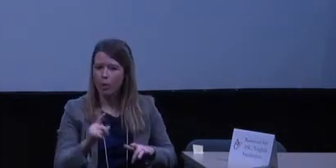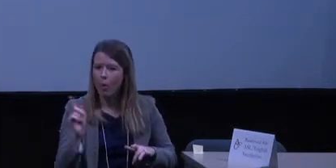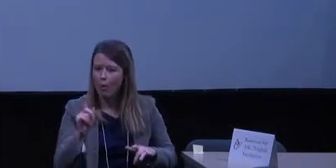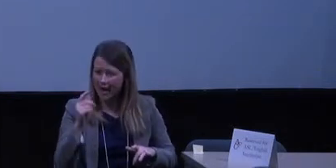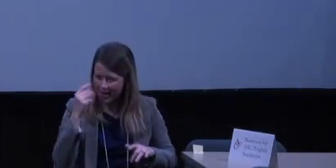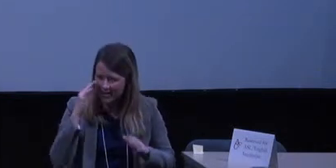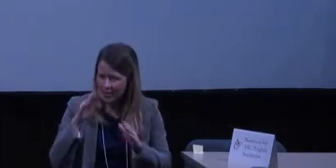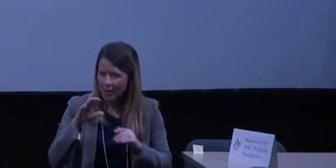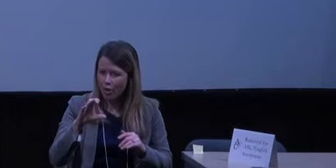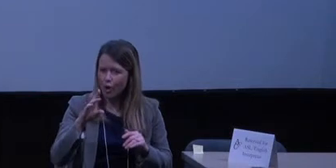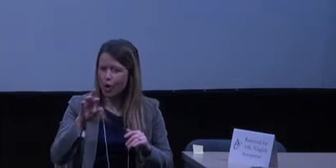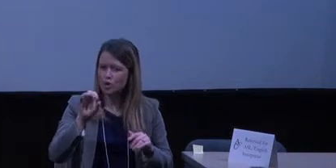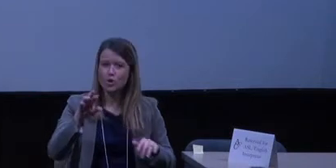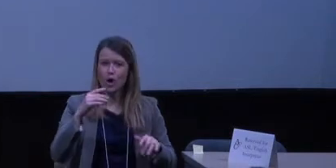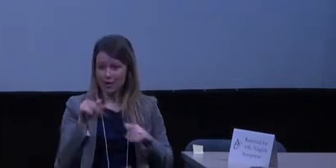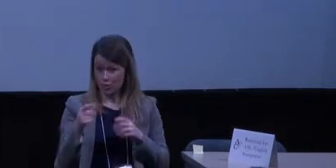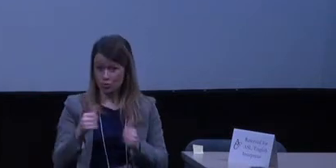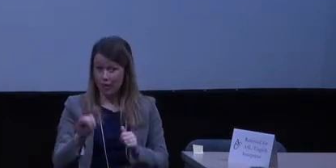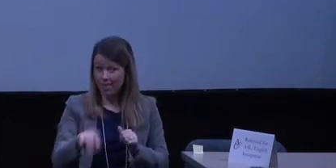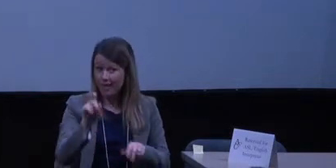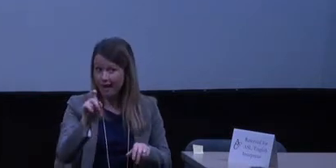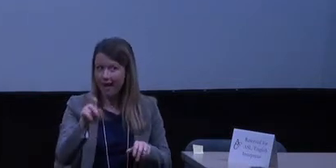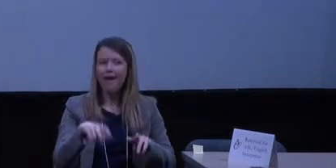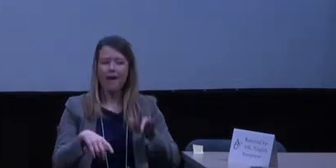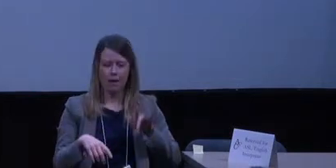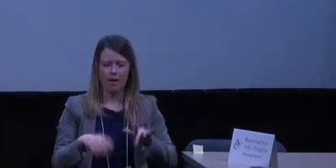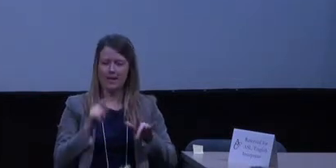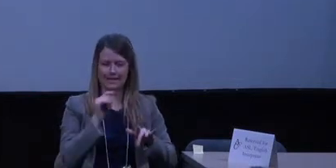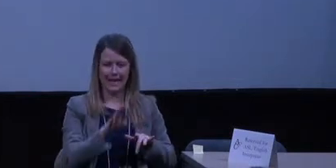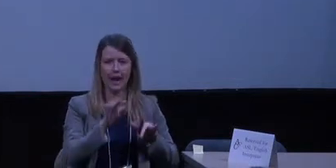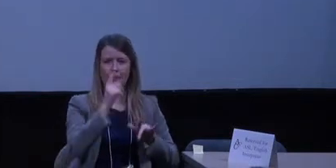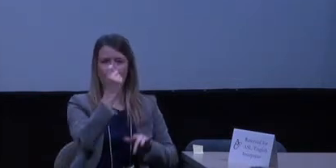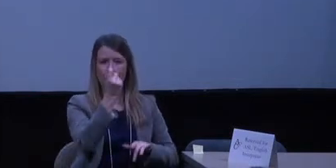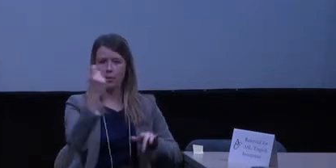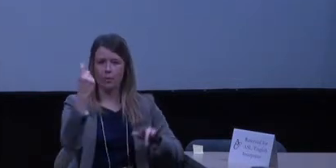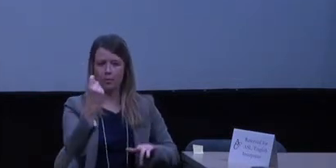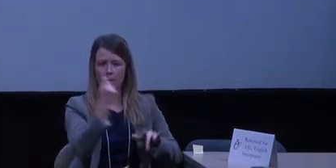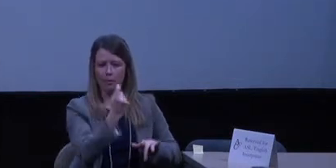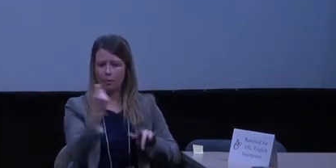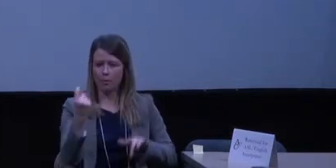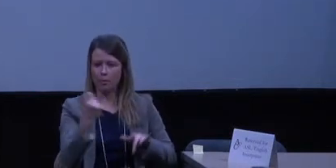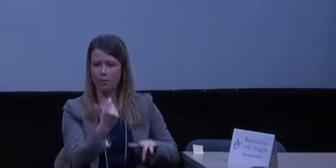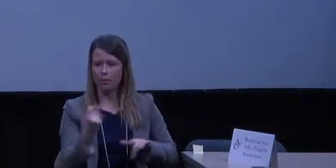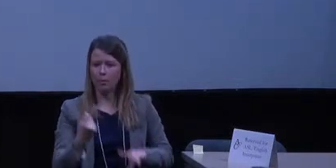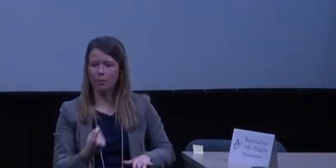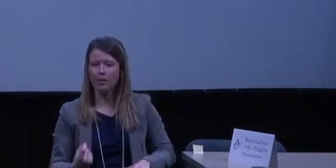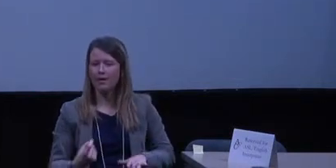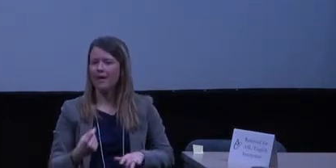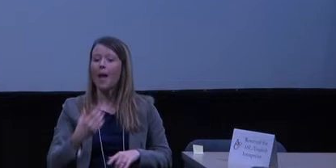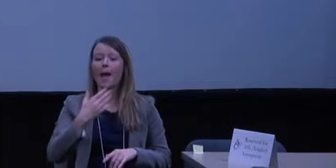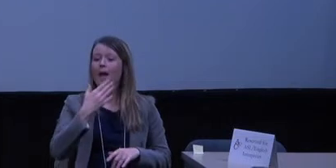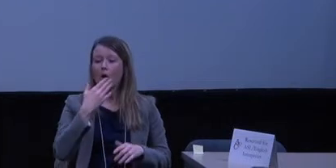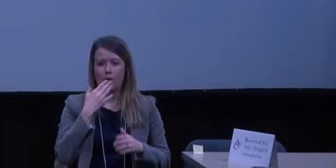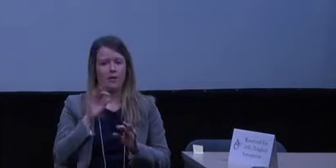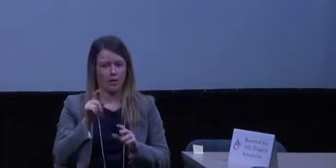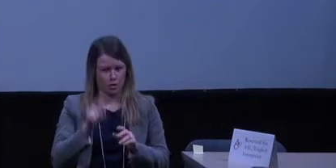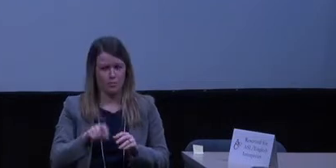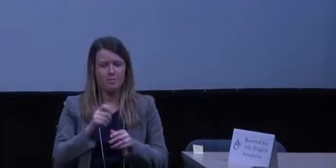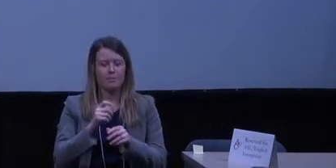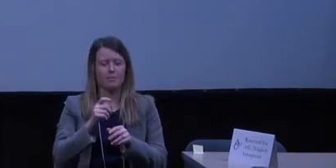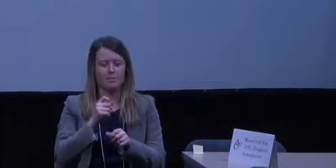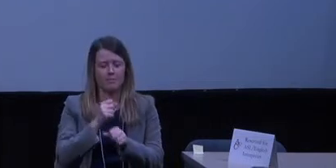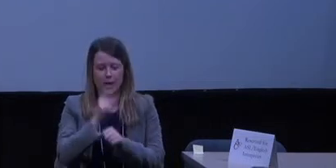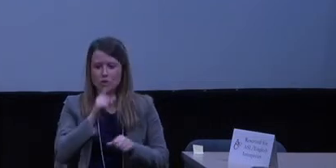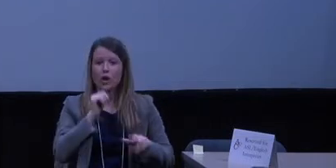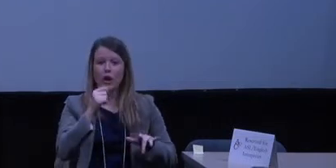essentially of your document. It's really important that we don't have the flow go from the very first point down to contact us,